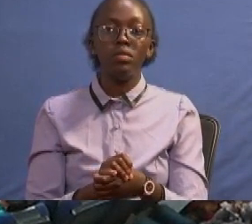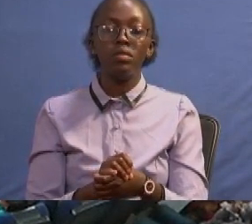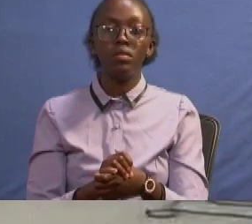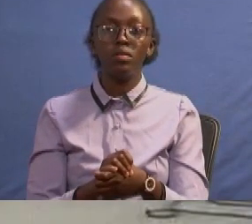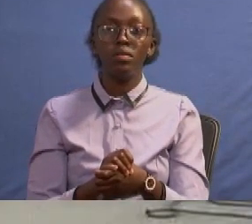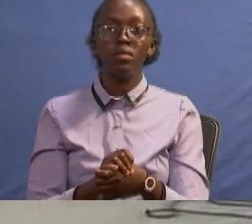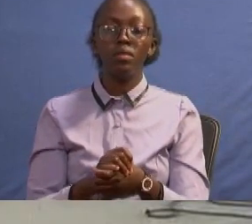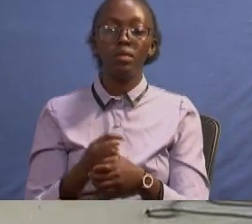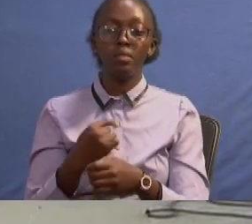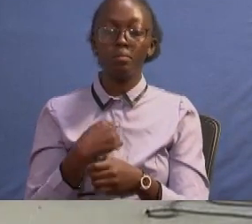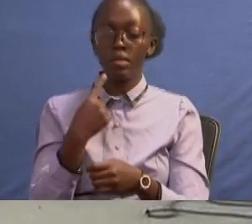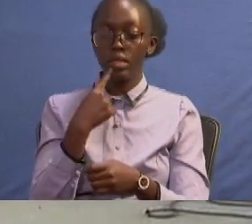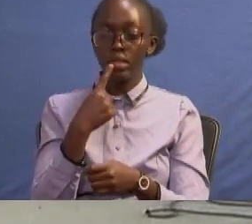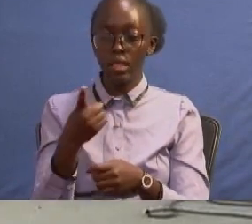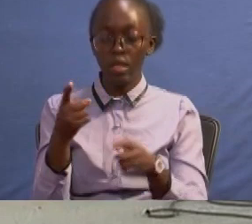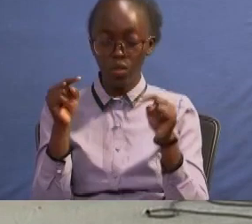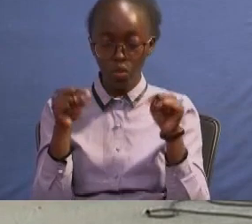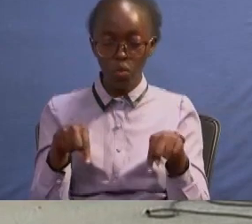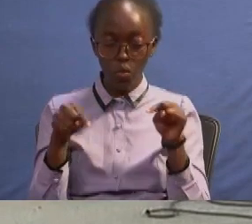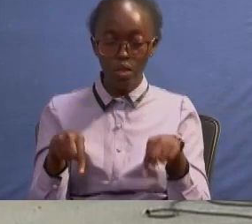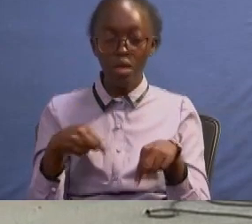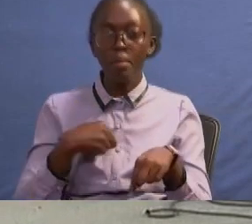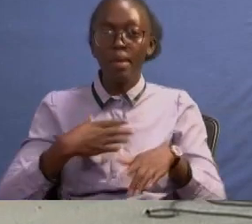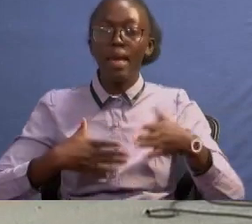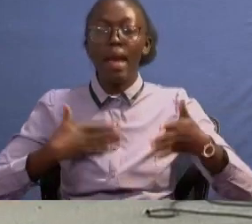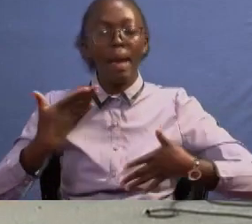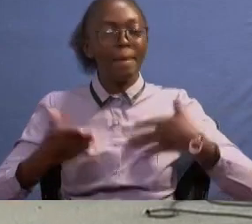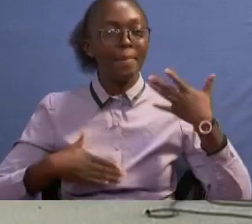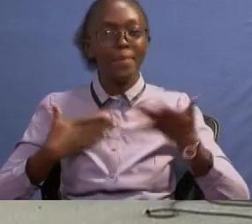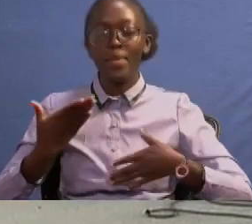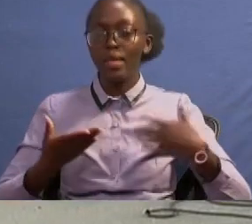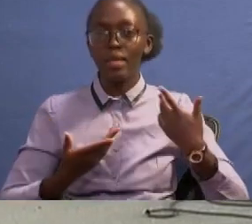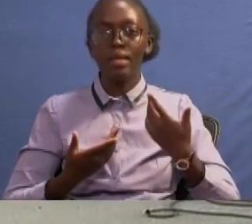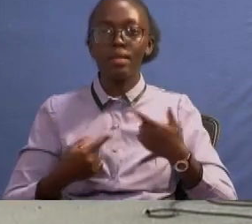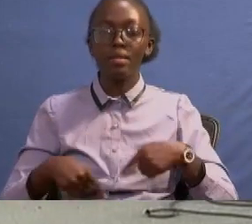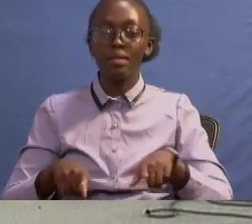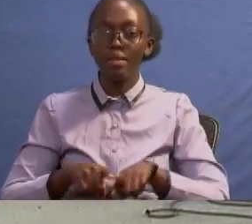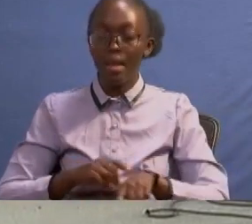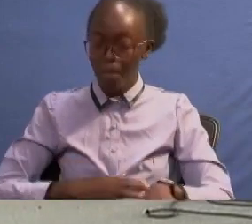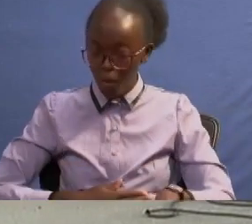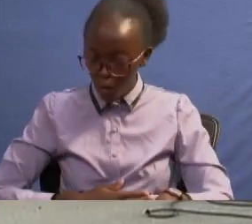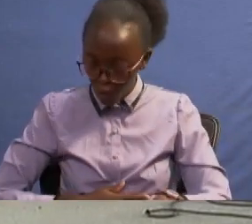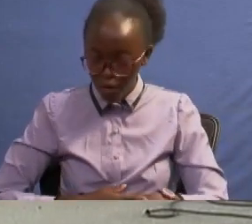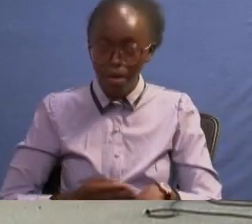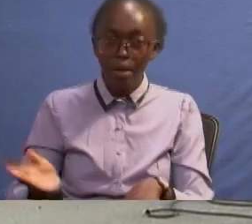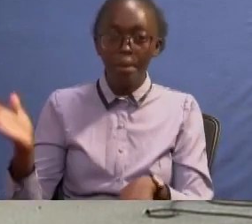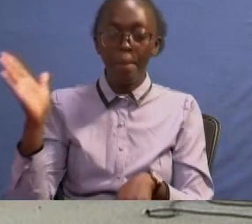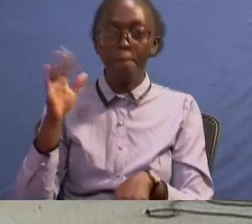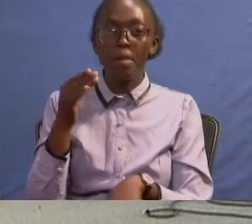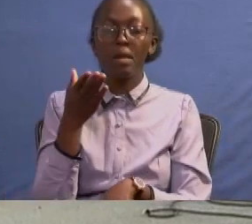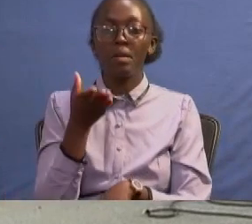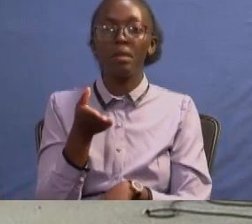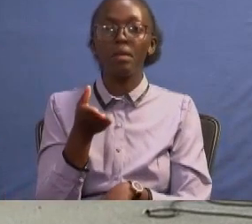I'm saying today, I'm very happy and very honored to be back to my